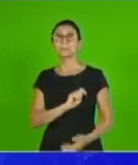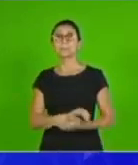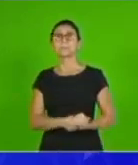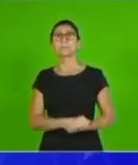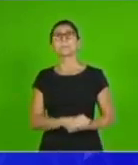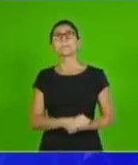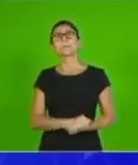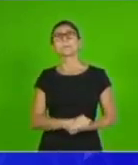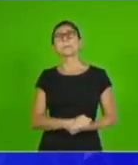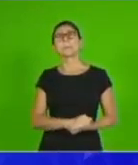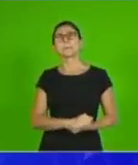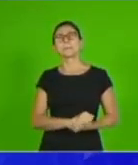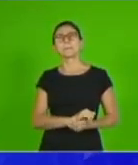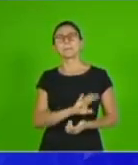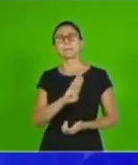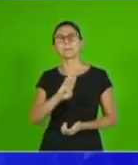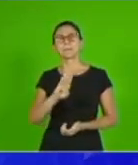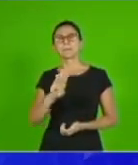it.